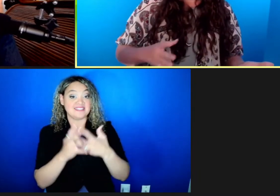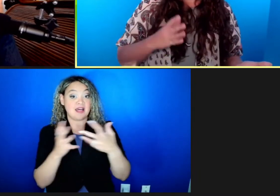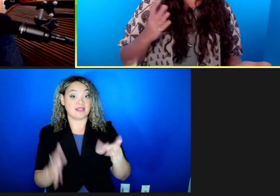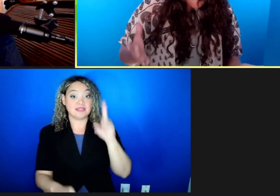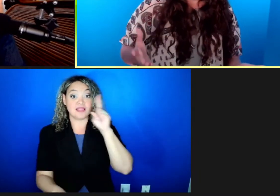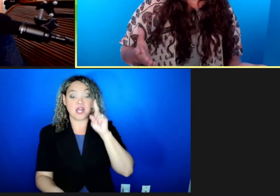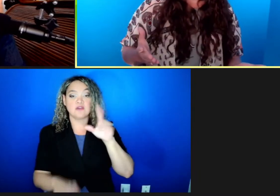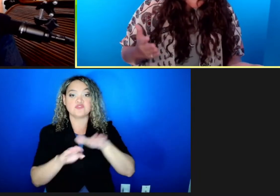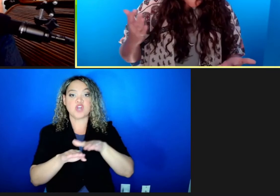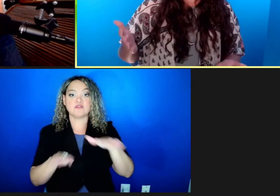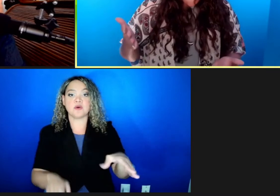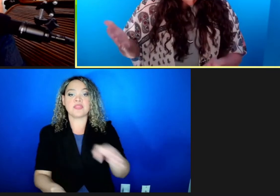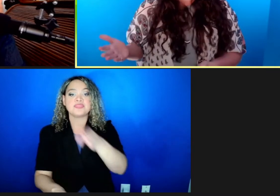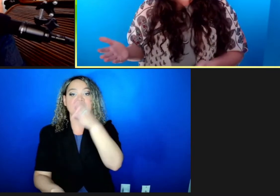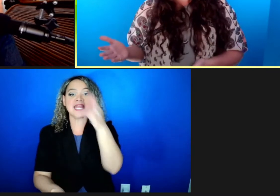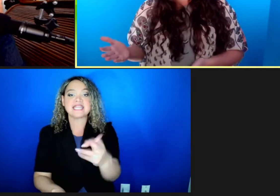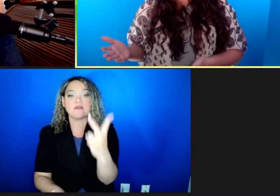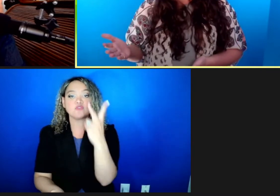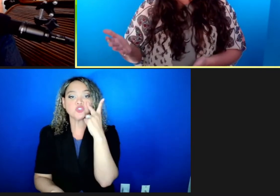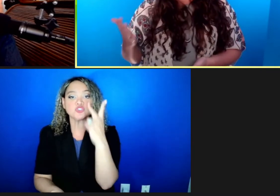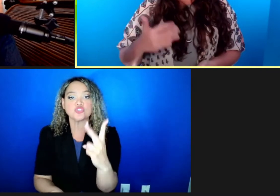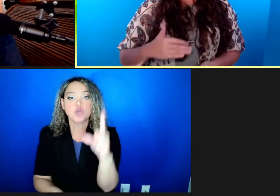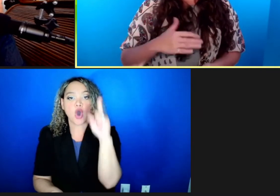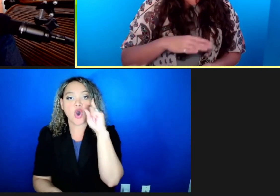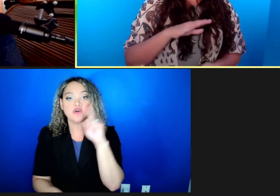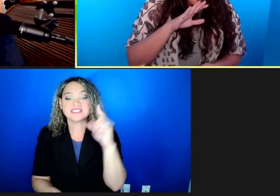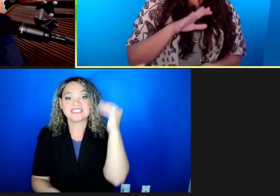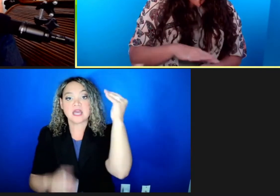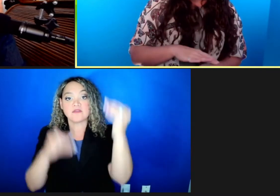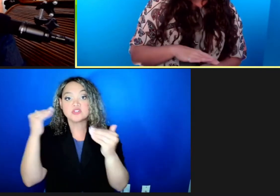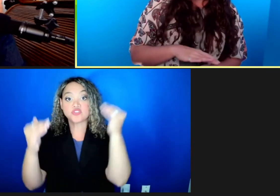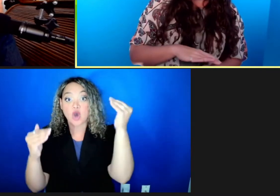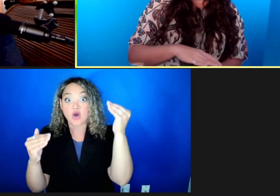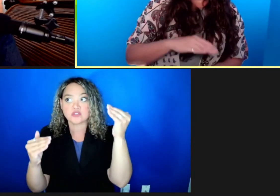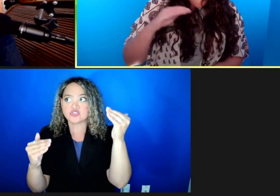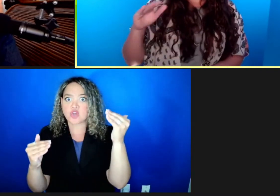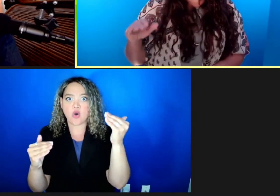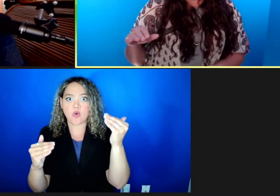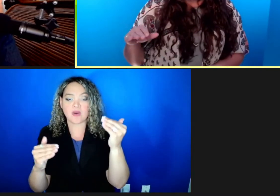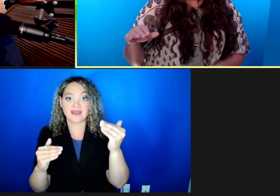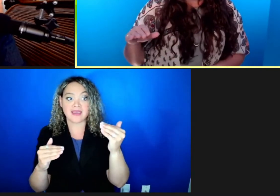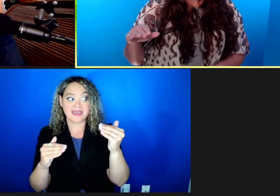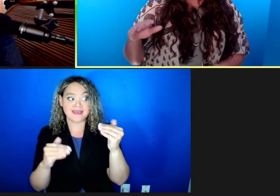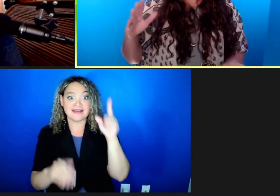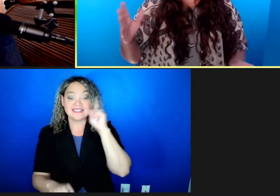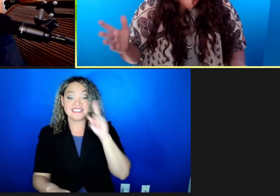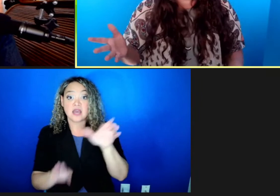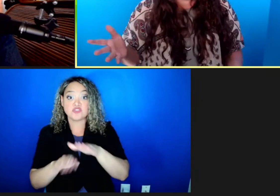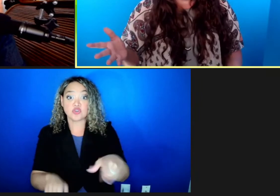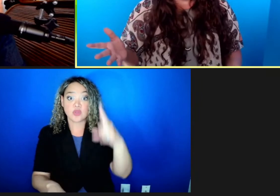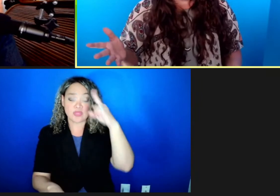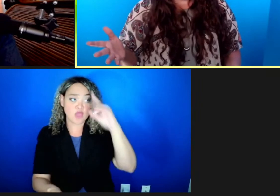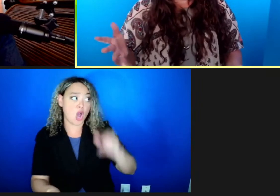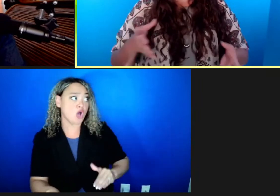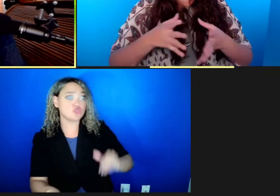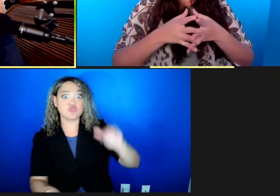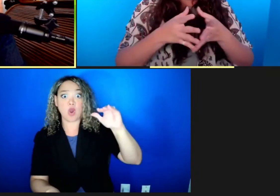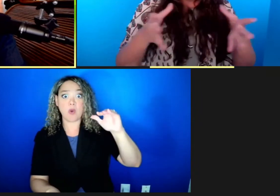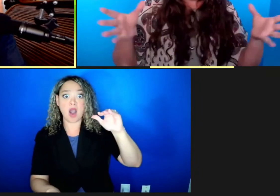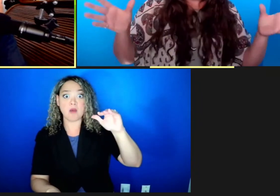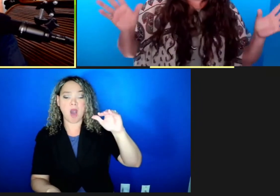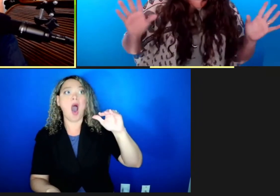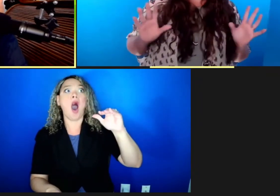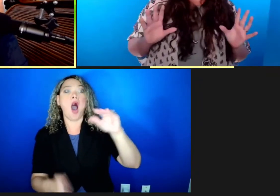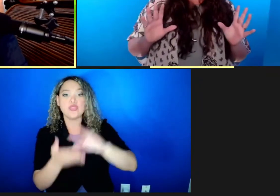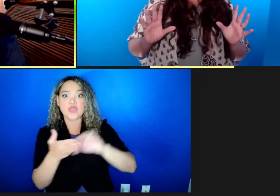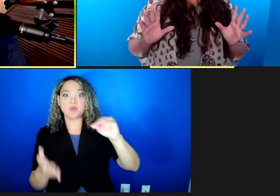to never see a deaf adult. And many deaf children thought that when they grew up, they would learn to hear because